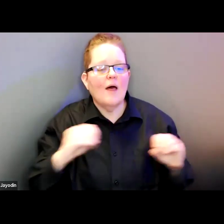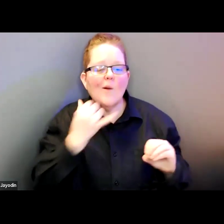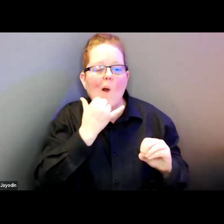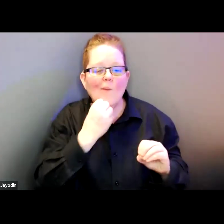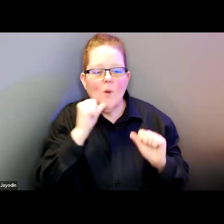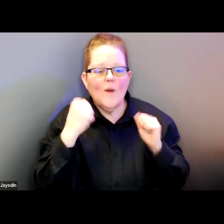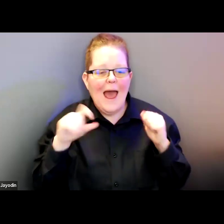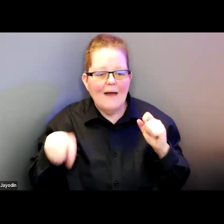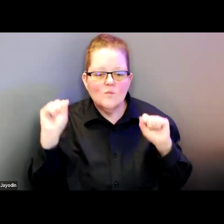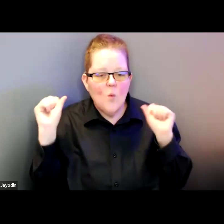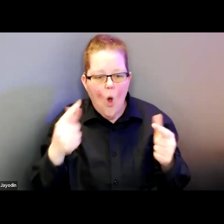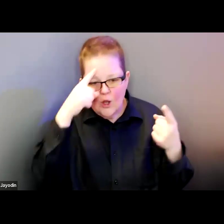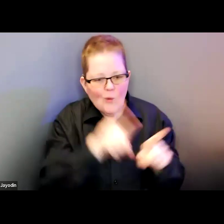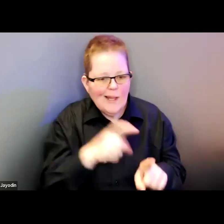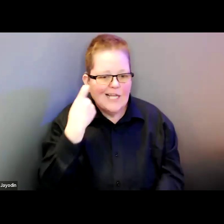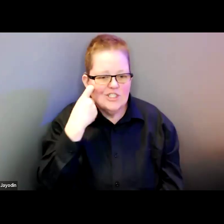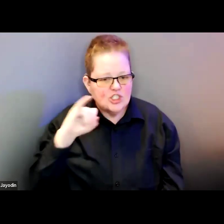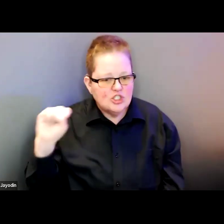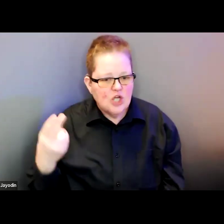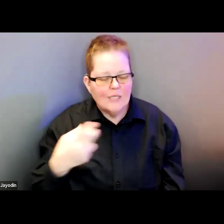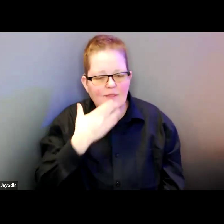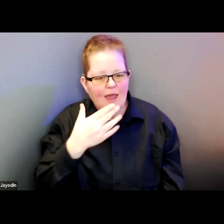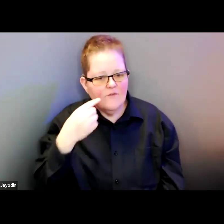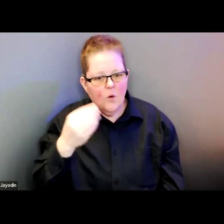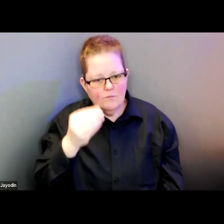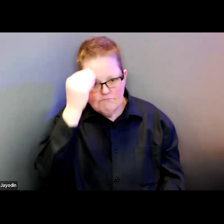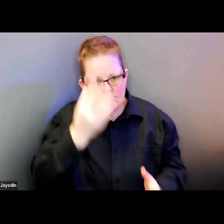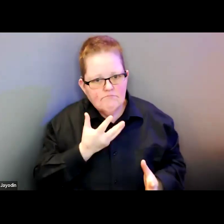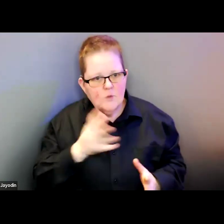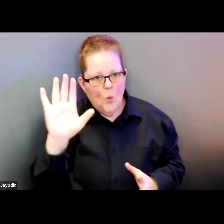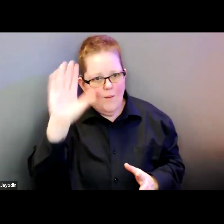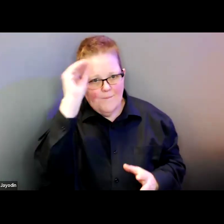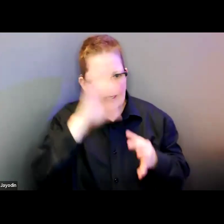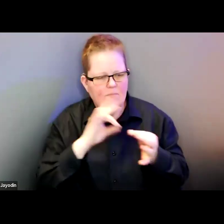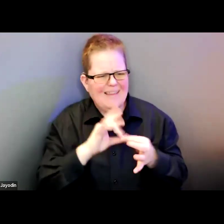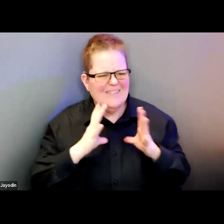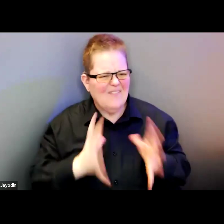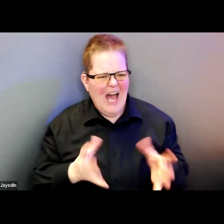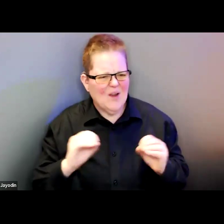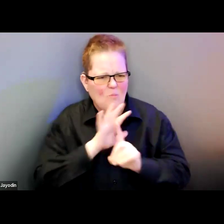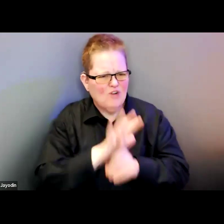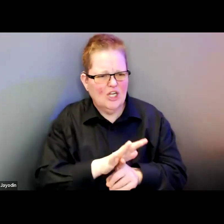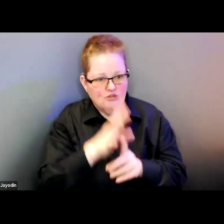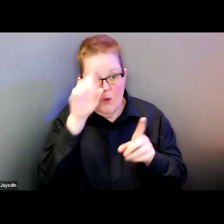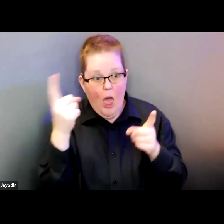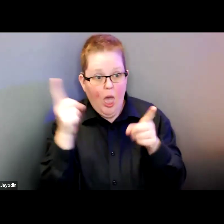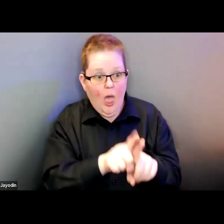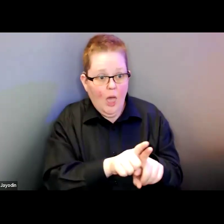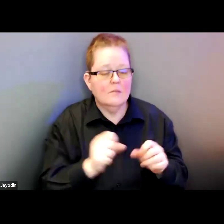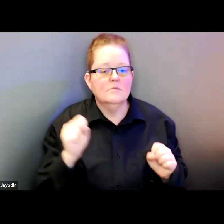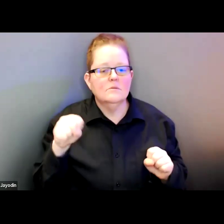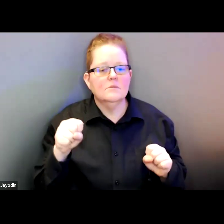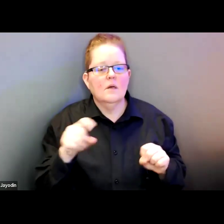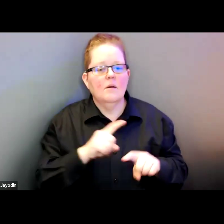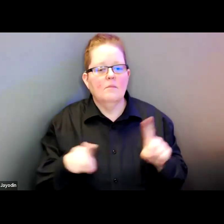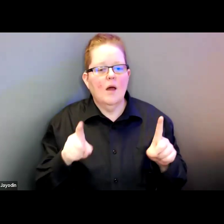like before, like thank you for speaking your mind. Like that is totally fine. So I don't want people to feel any pressure. But with that said, I'm going to do this by unanimous